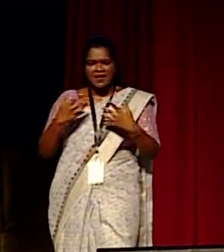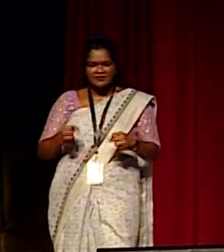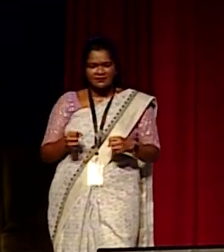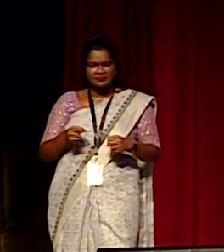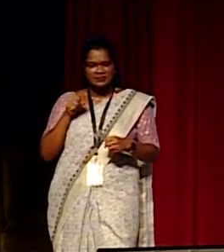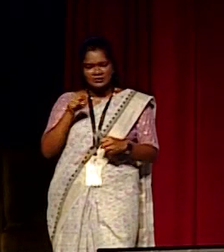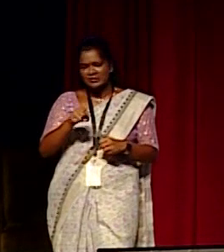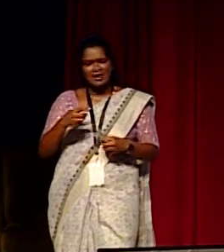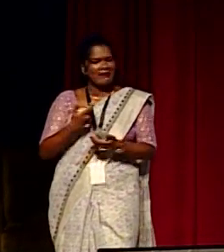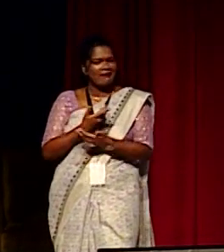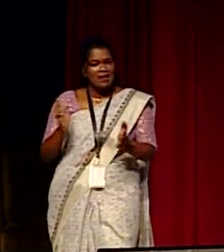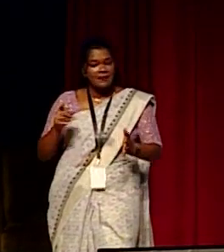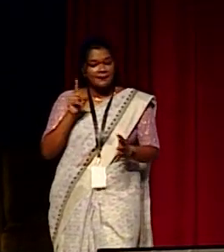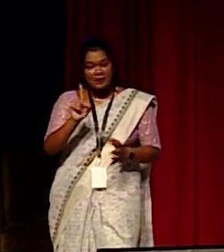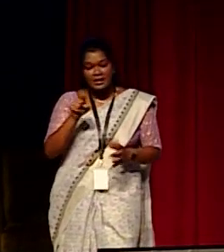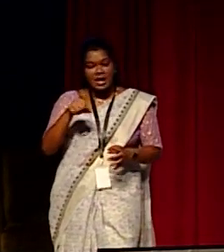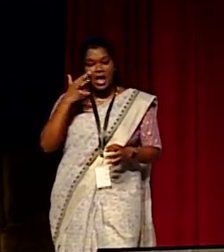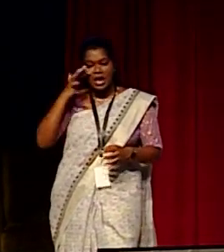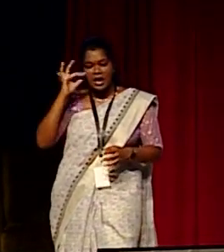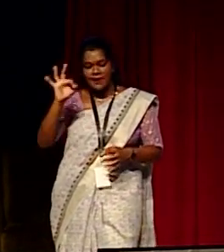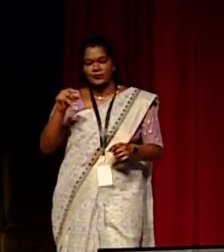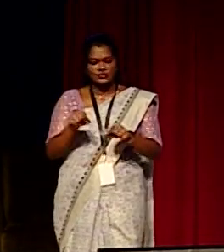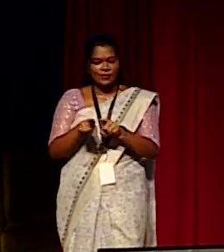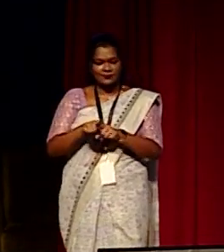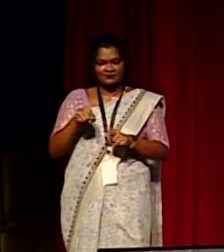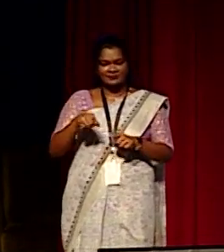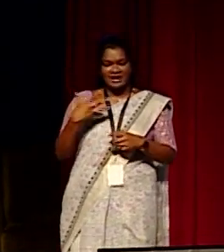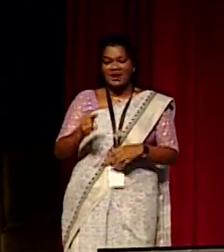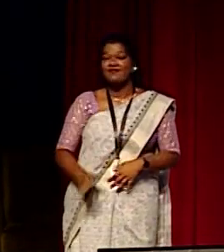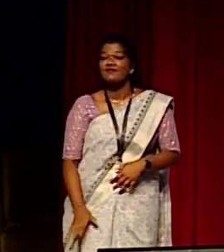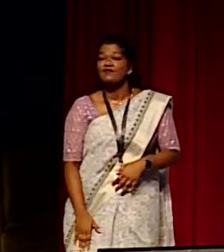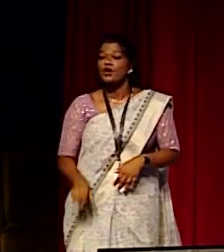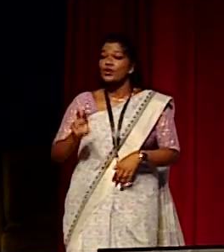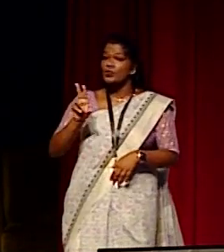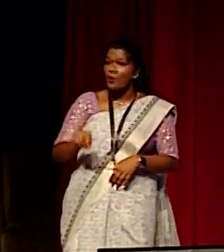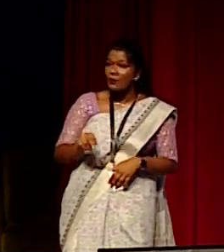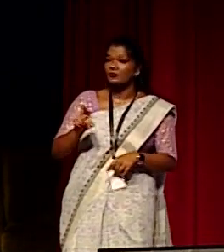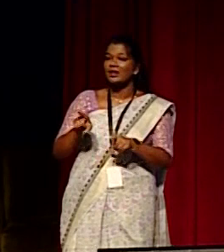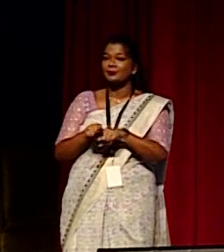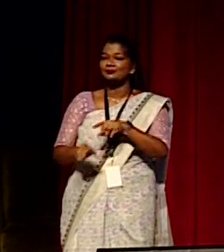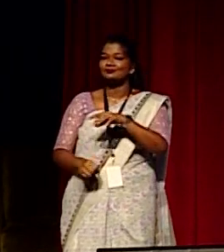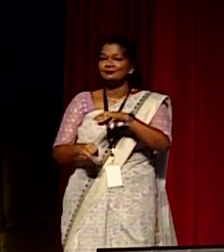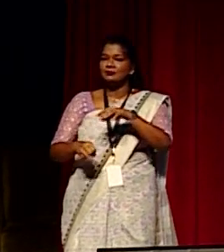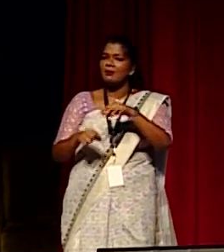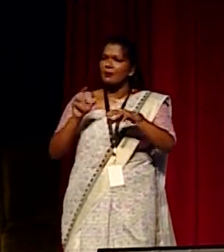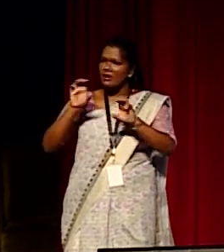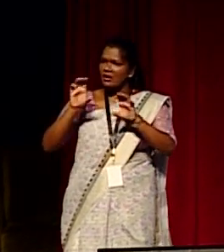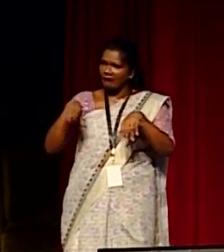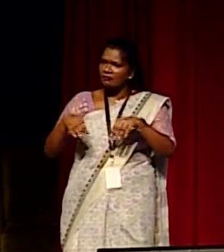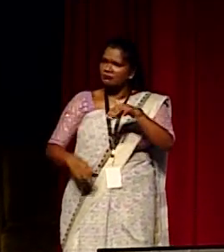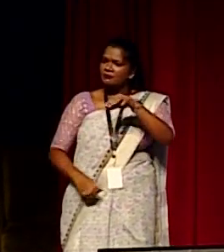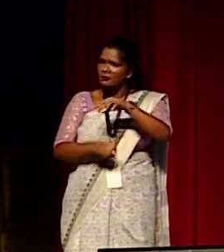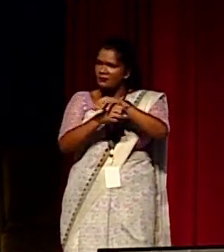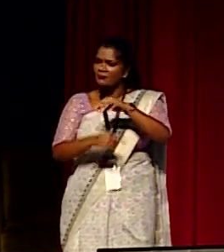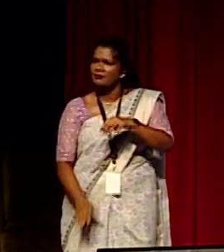key distinction in lower limb amputations is whether or not the knee joint has been preserved.